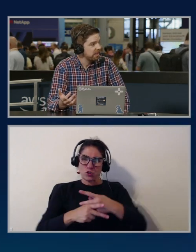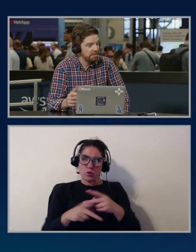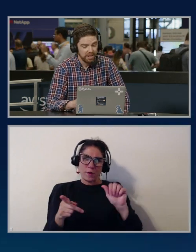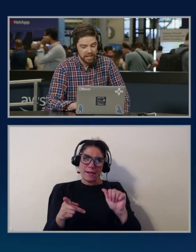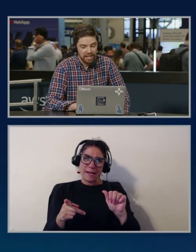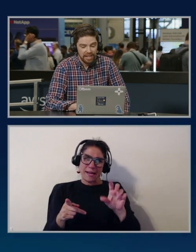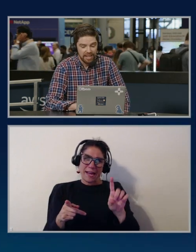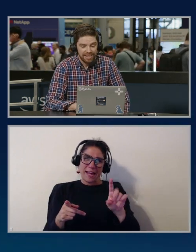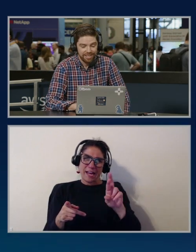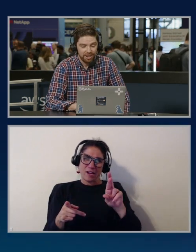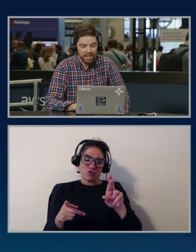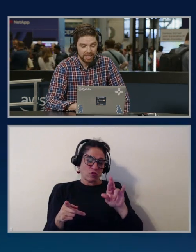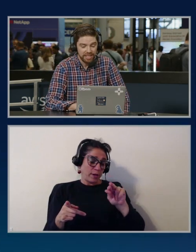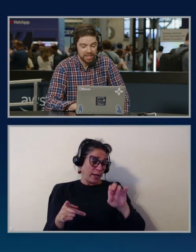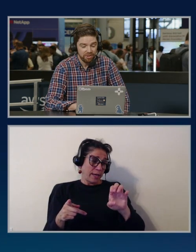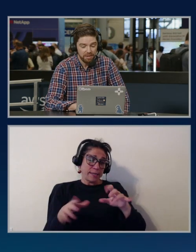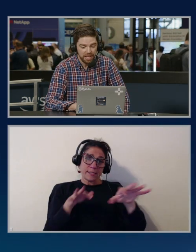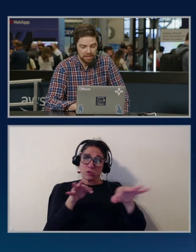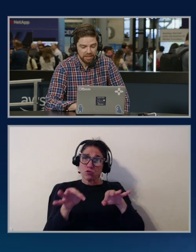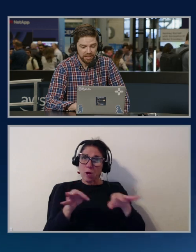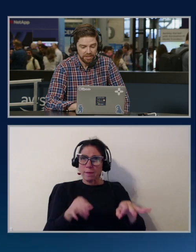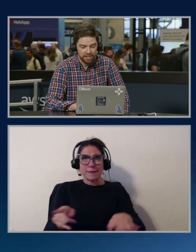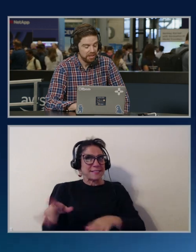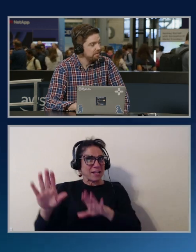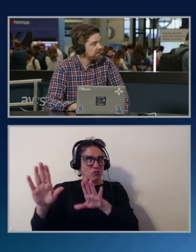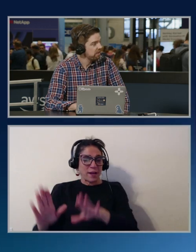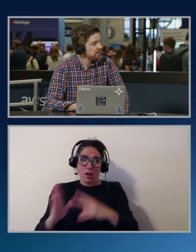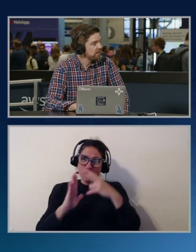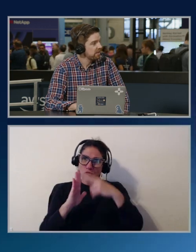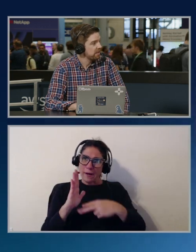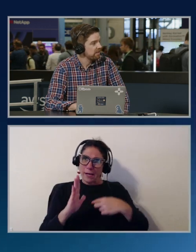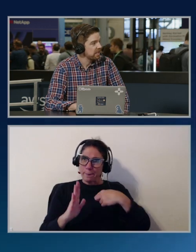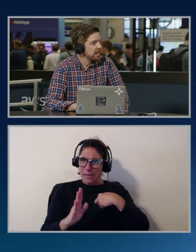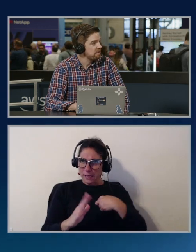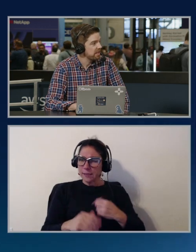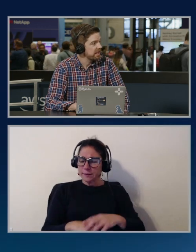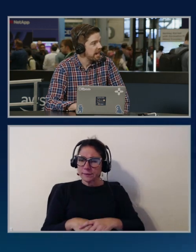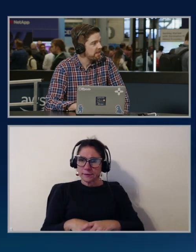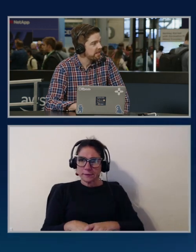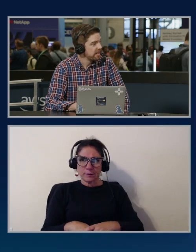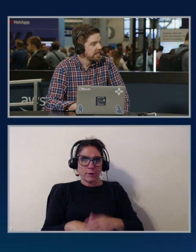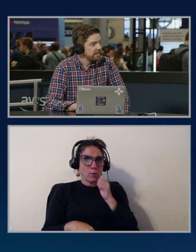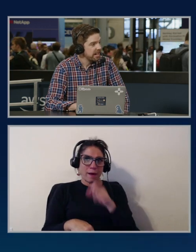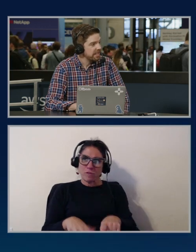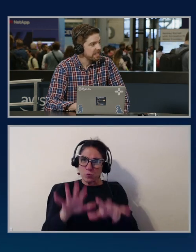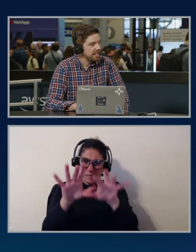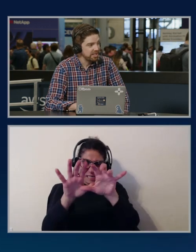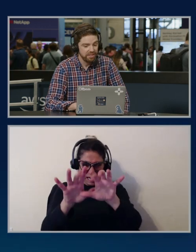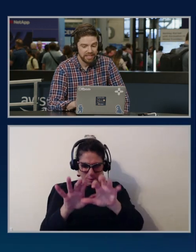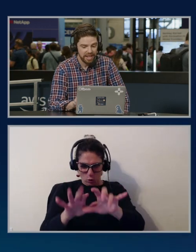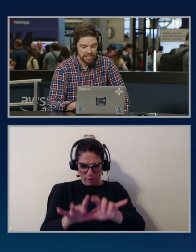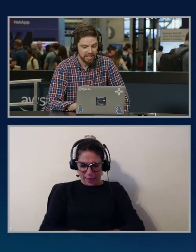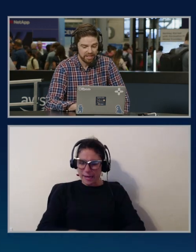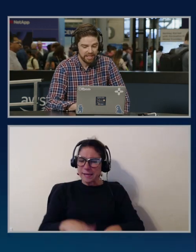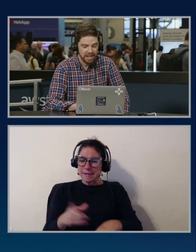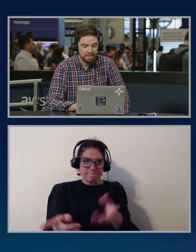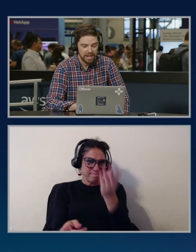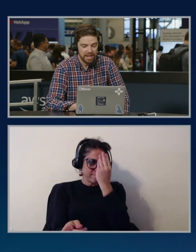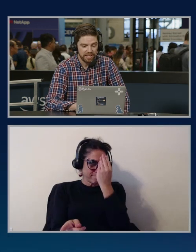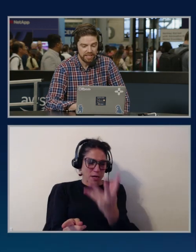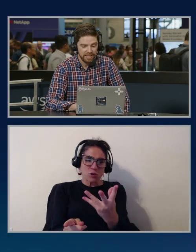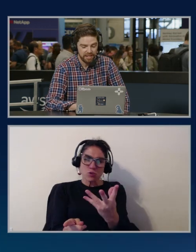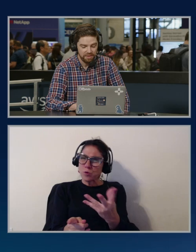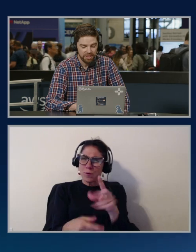And so, I could look at the README. We generate a README for you, so you don't have to type all this out, right? This tells you exactly what the